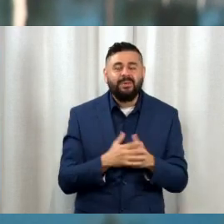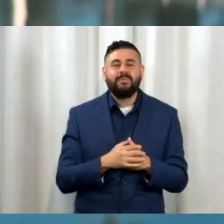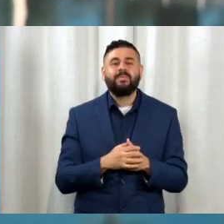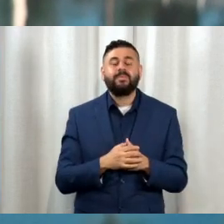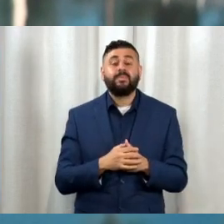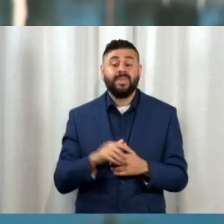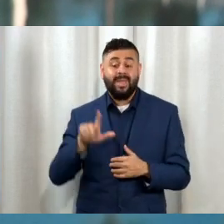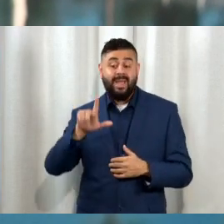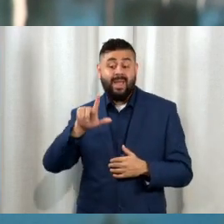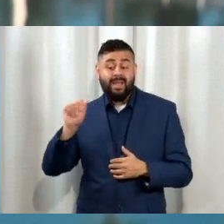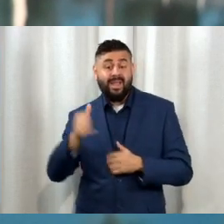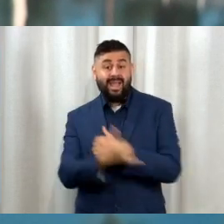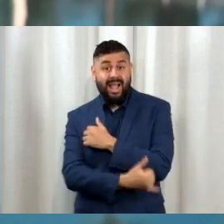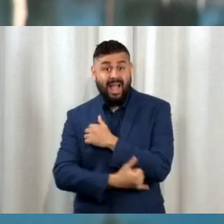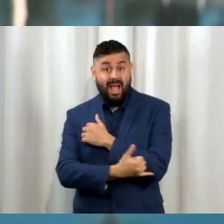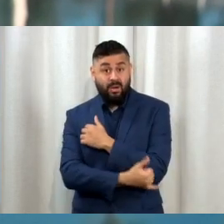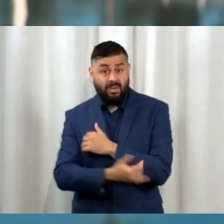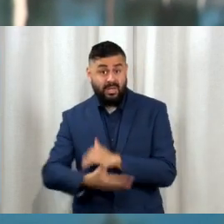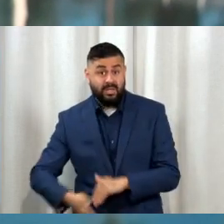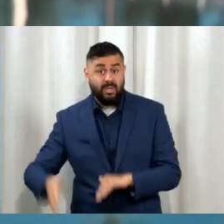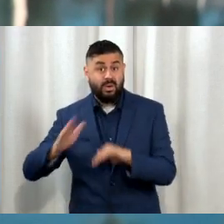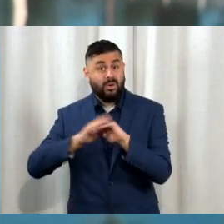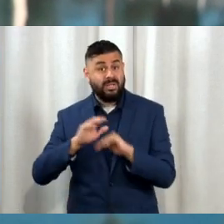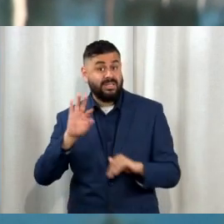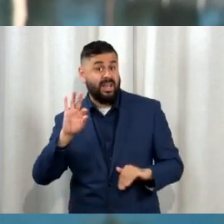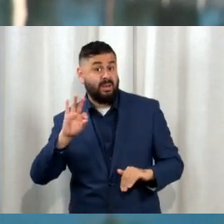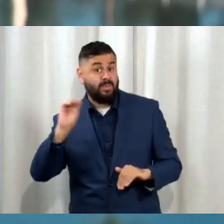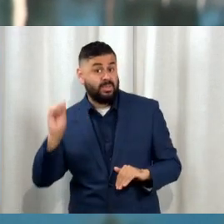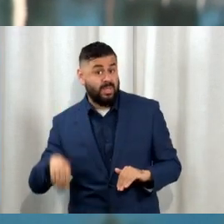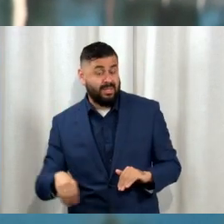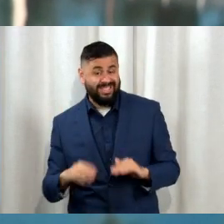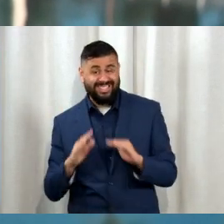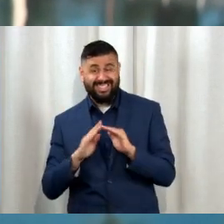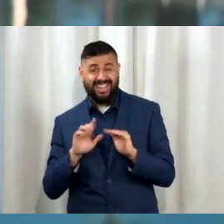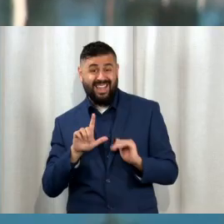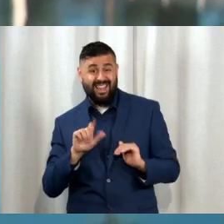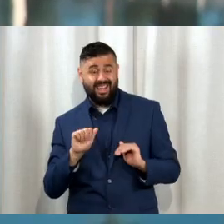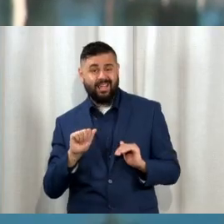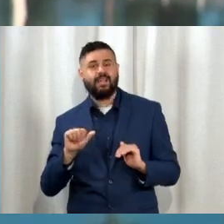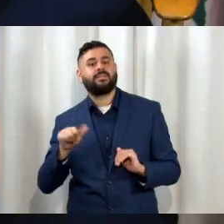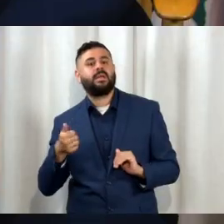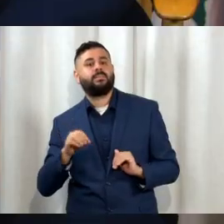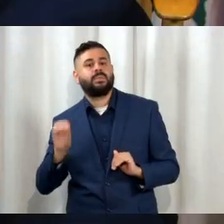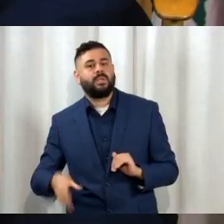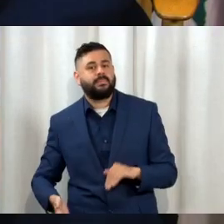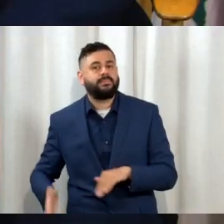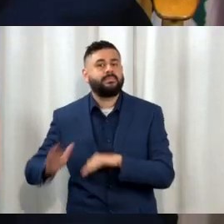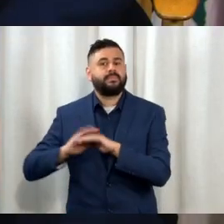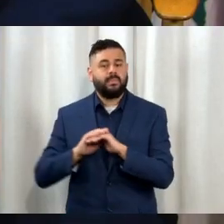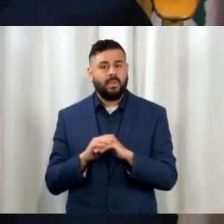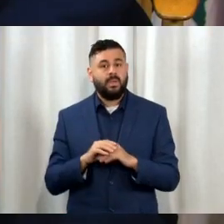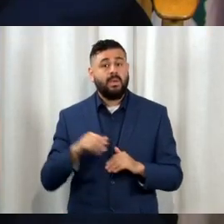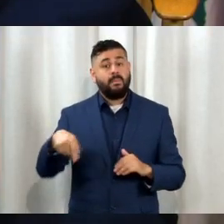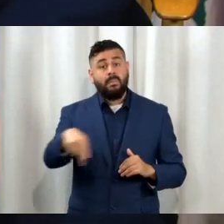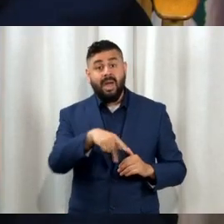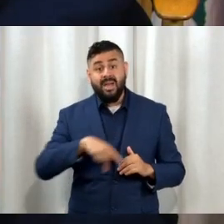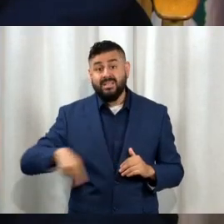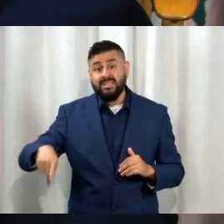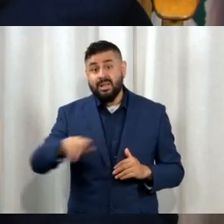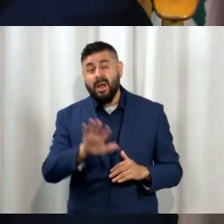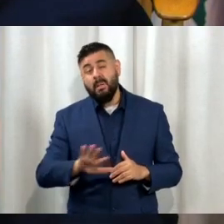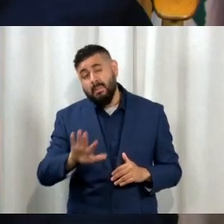Los Angeles County saw a 9% increase. Okay. LA City saw a 10% increase. Okay. And Pasadena is looking